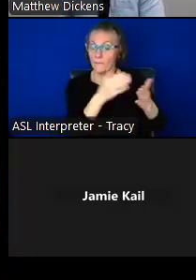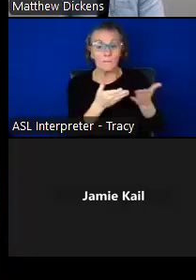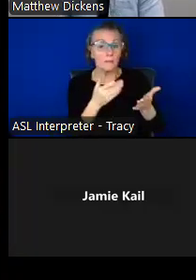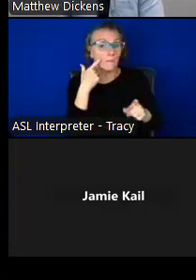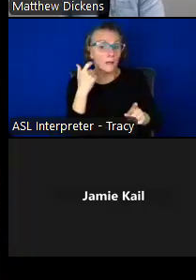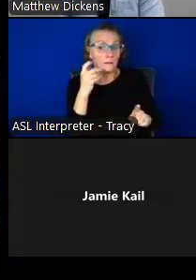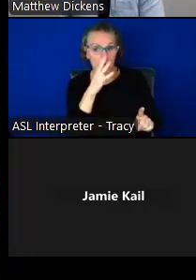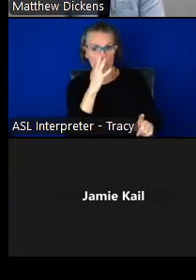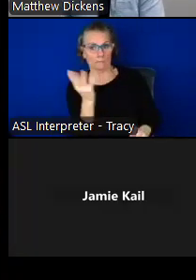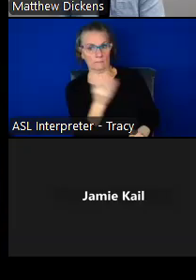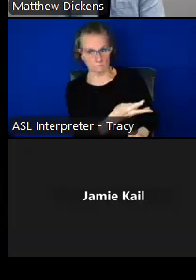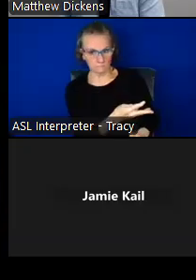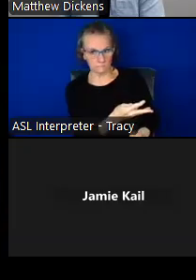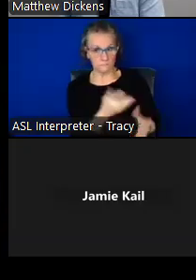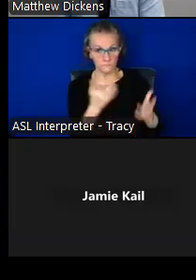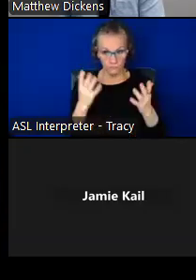neglect.